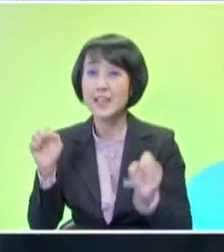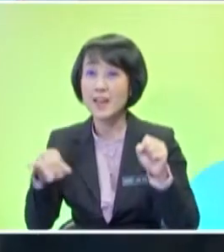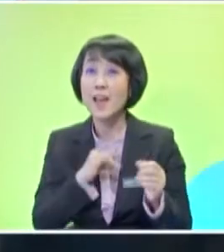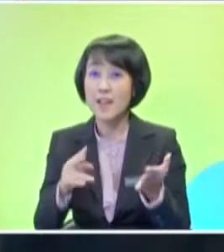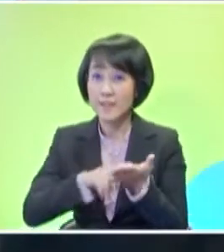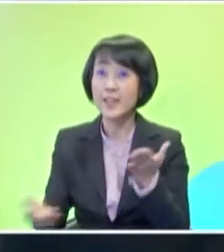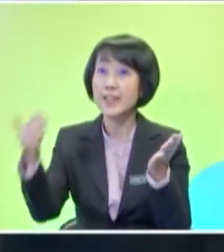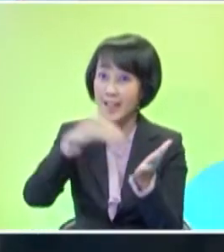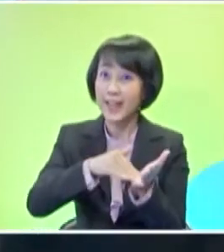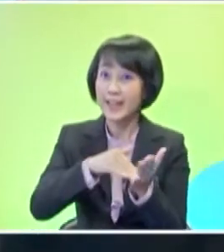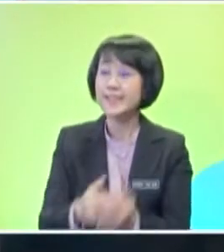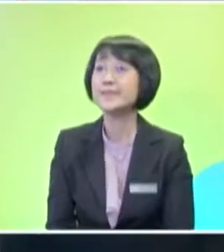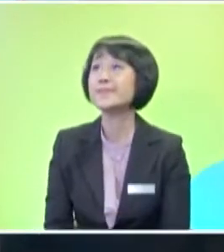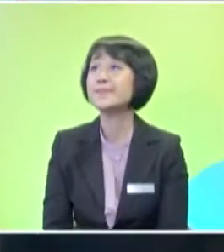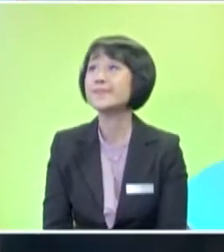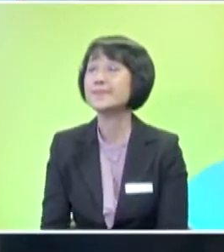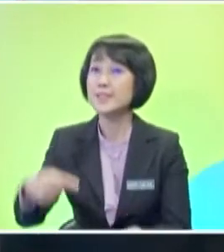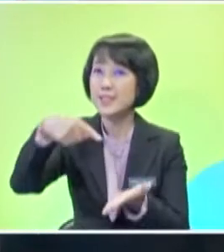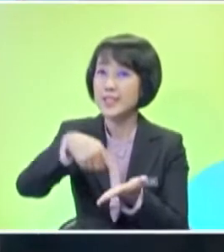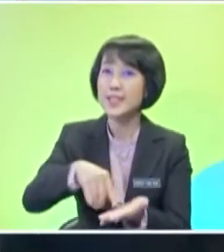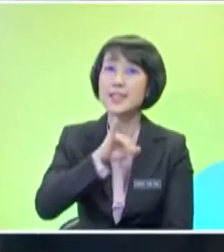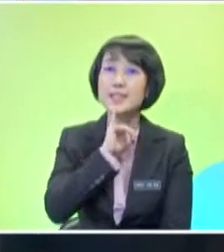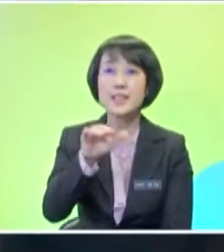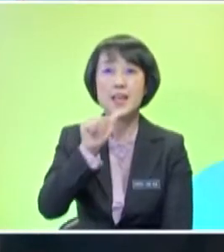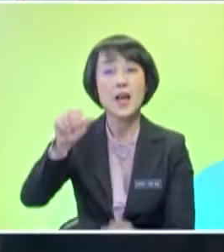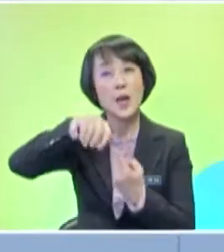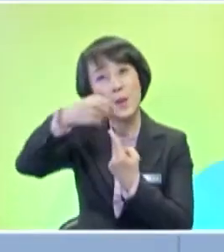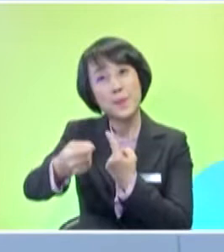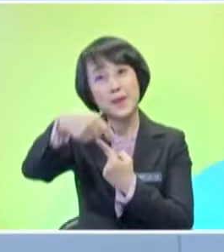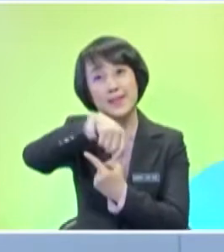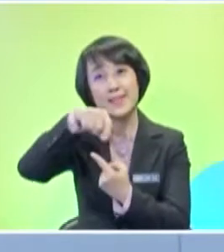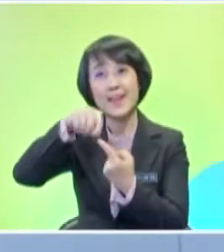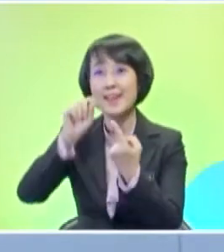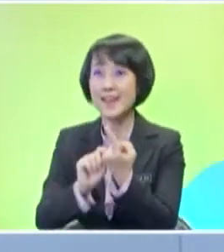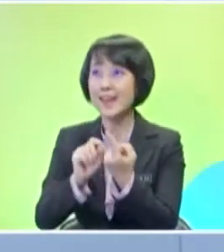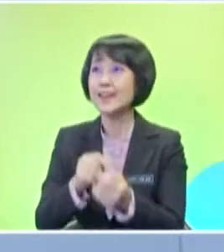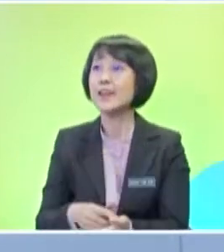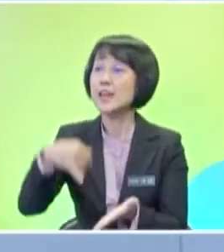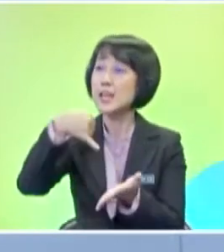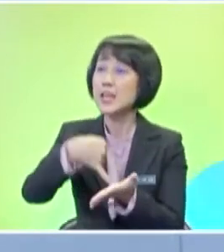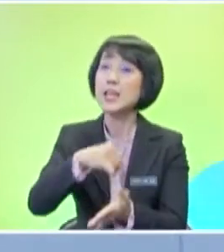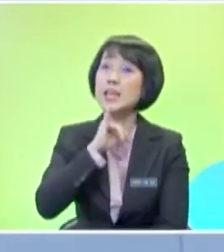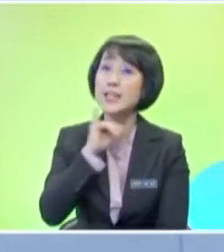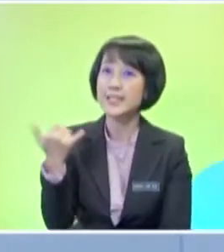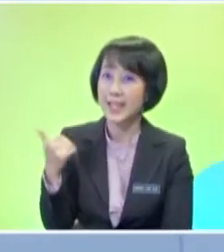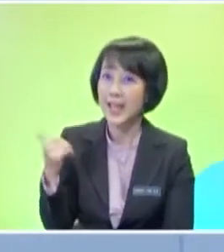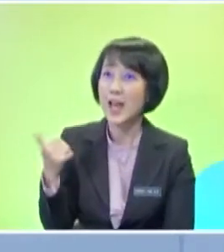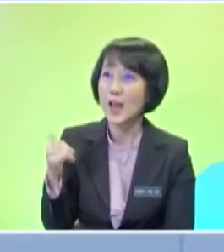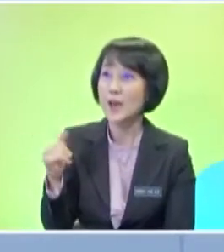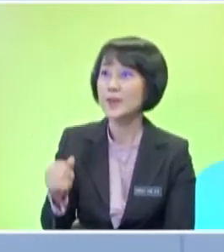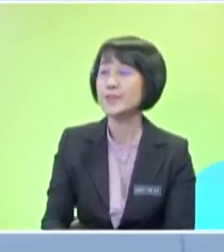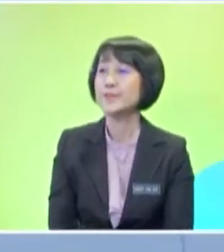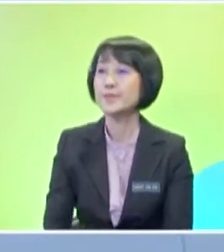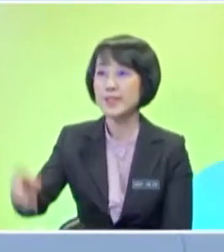more time? Yes. Okay. This is a banana. Okay. It is yellow